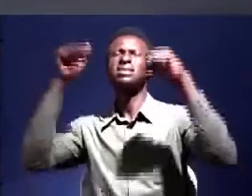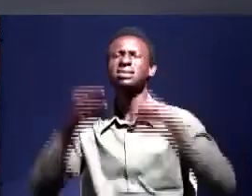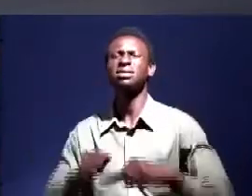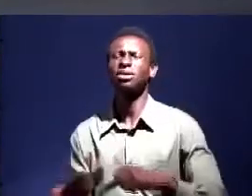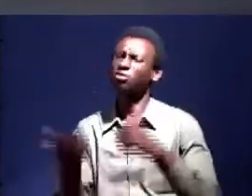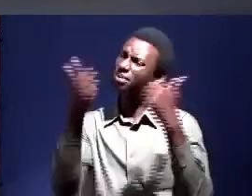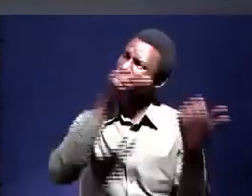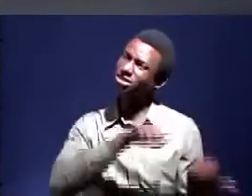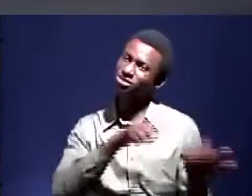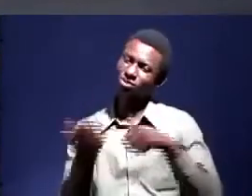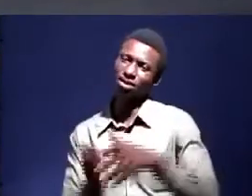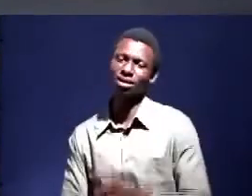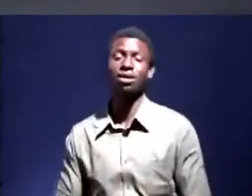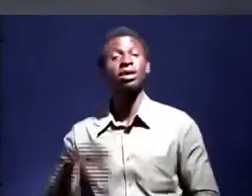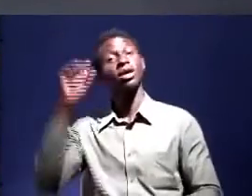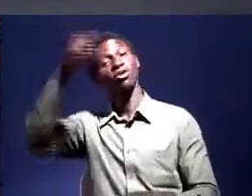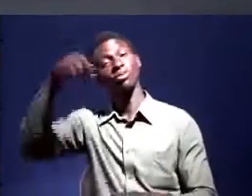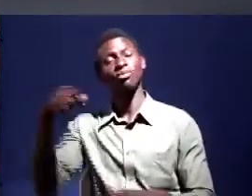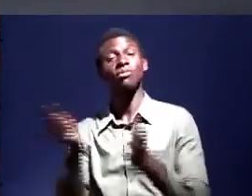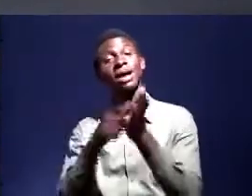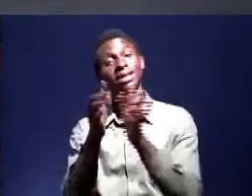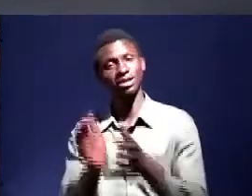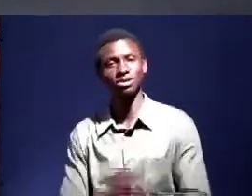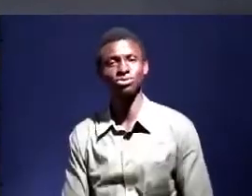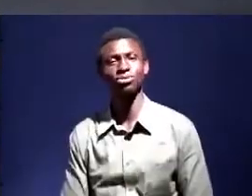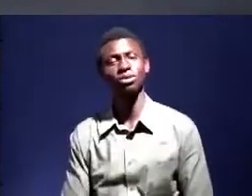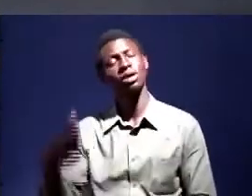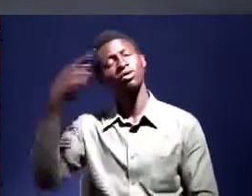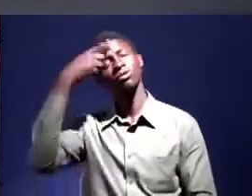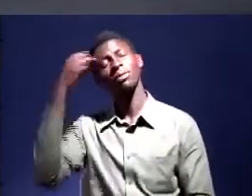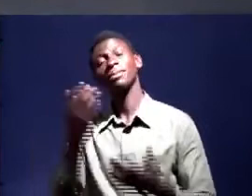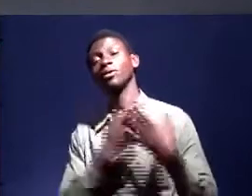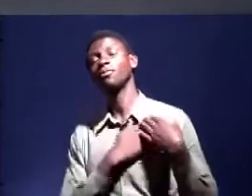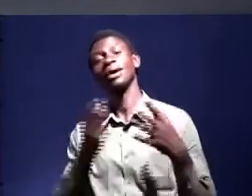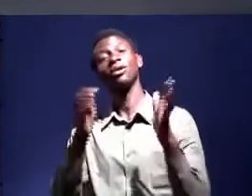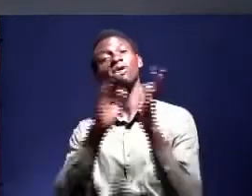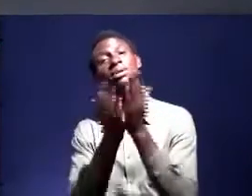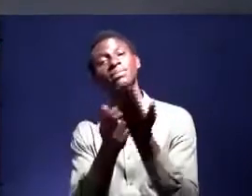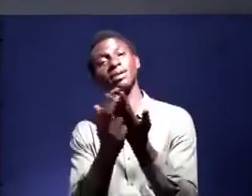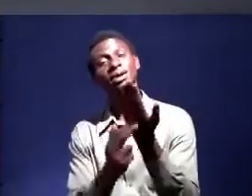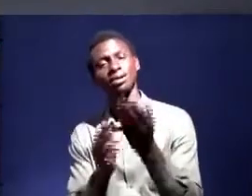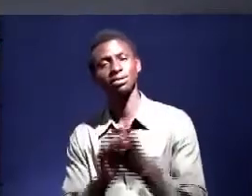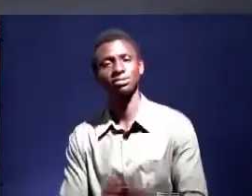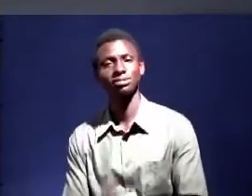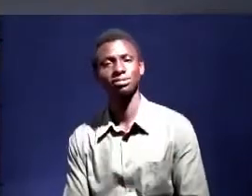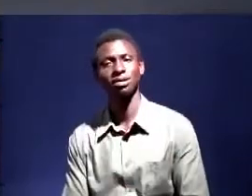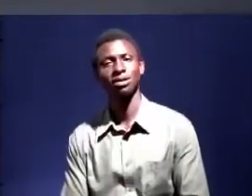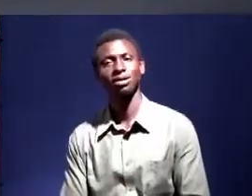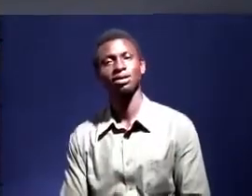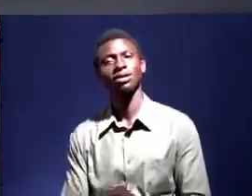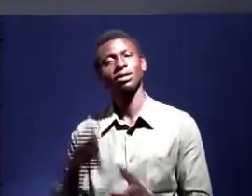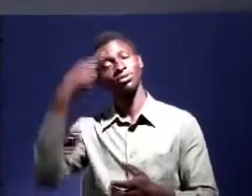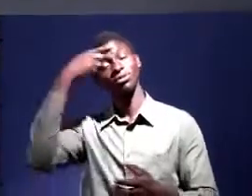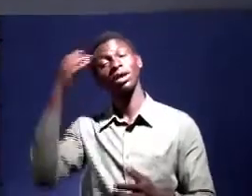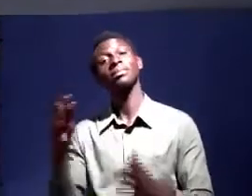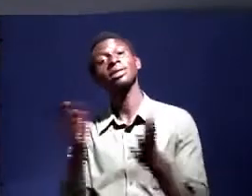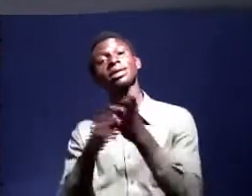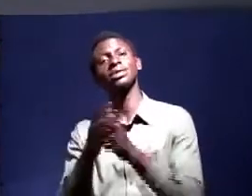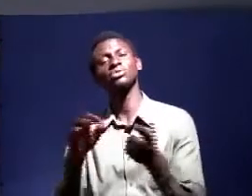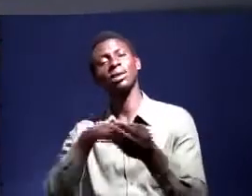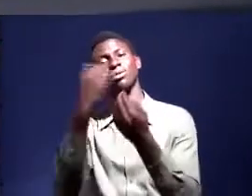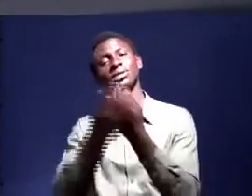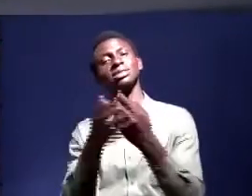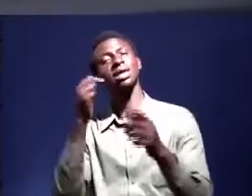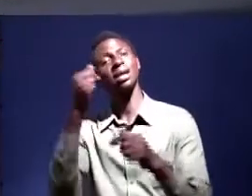Jesus. Tunamkubali Yesu. We believe the truth of the Bible. Tunaamini ukweli wa Biblia. We believe Jesus is coming again. Tunaamini Yesu anakuja. We believe in the Bible